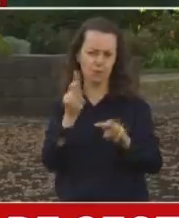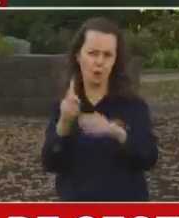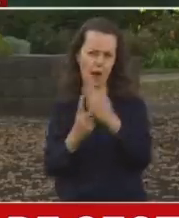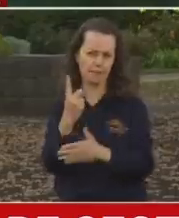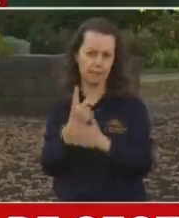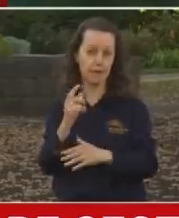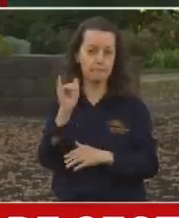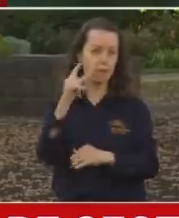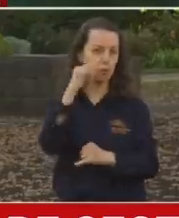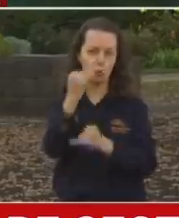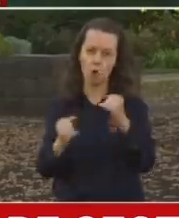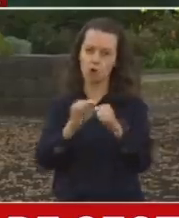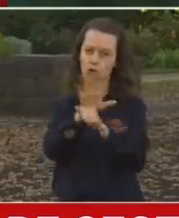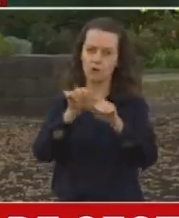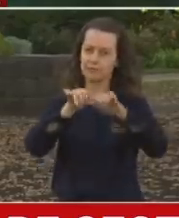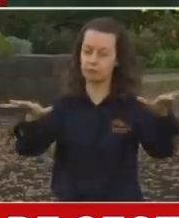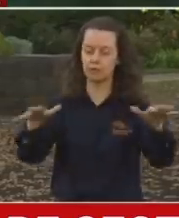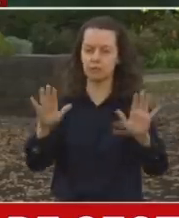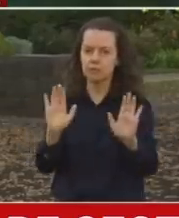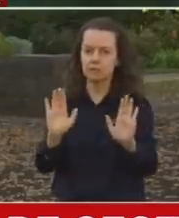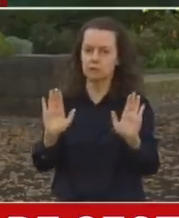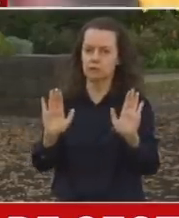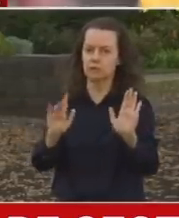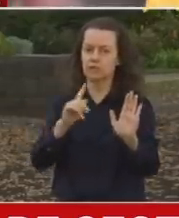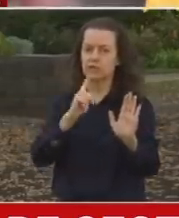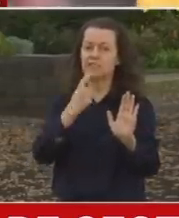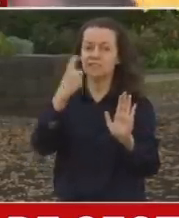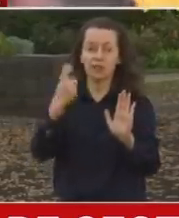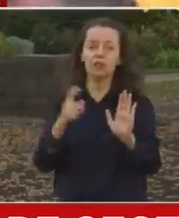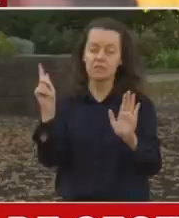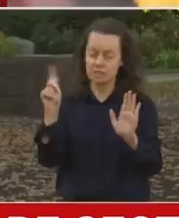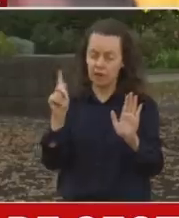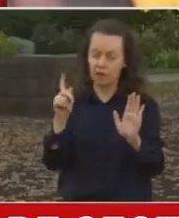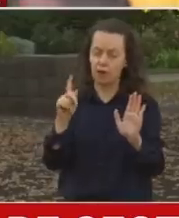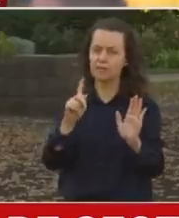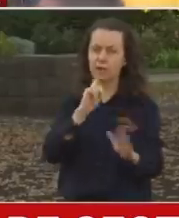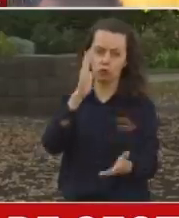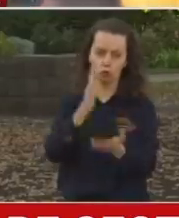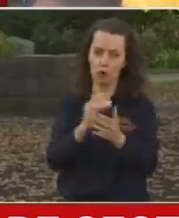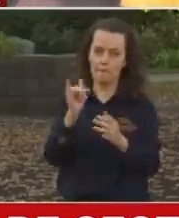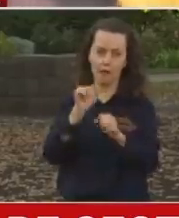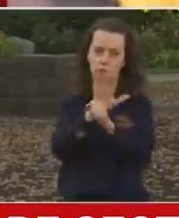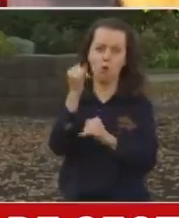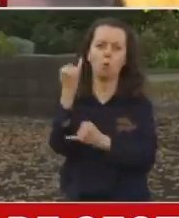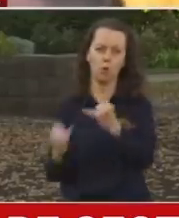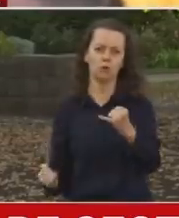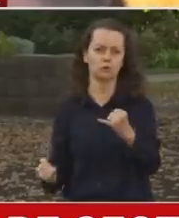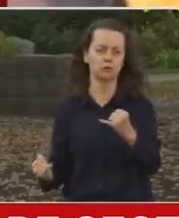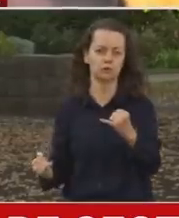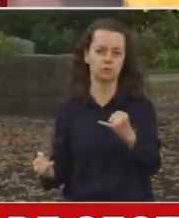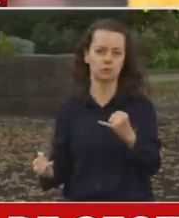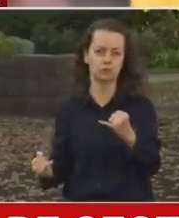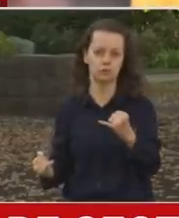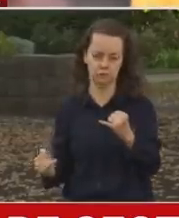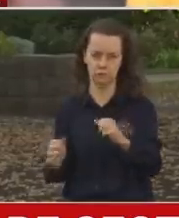with people to let them know that that's the case. The numbers haven't come down significantly in the last couple of days, day by day.